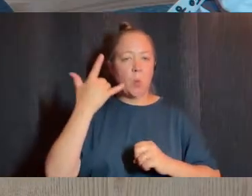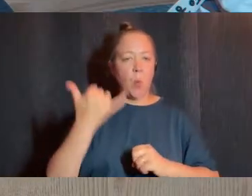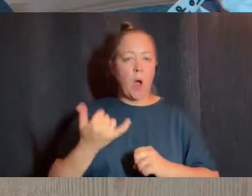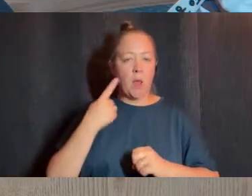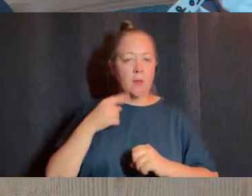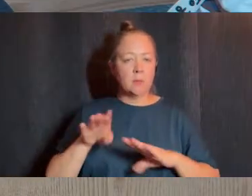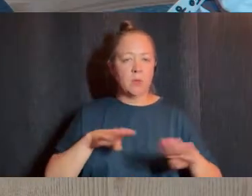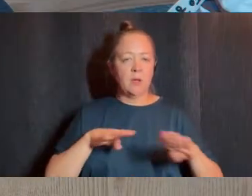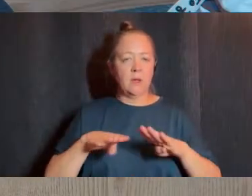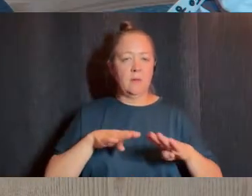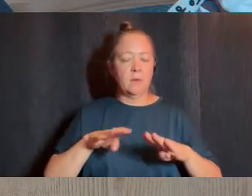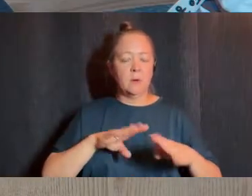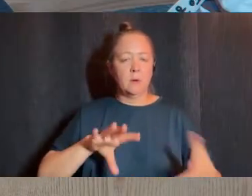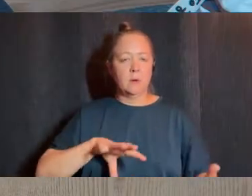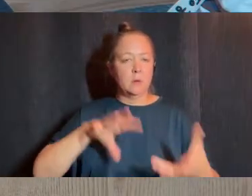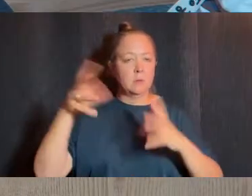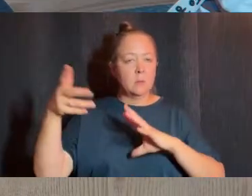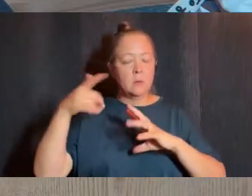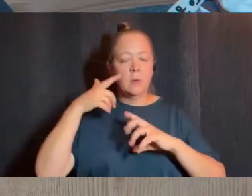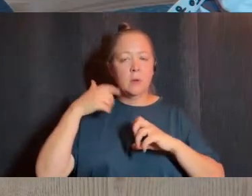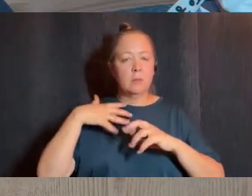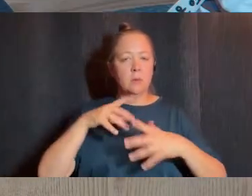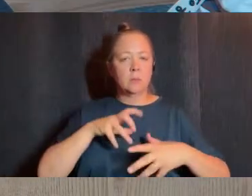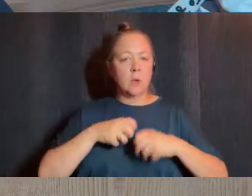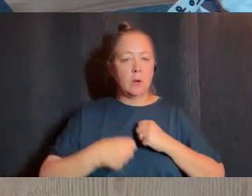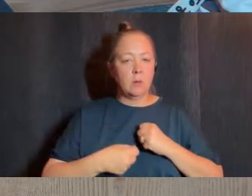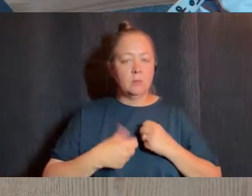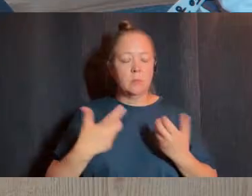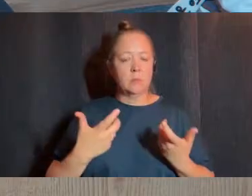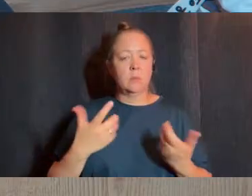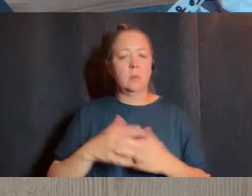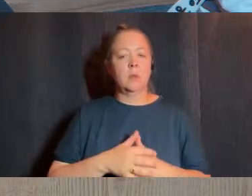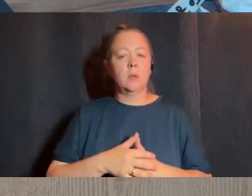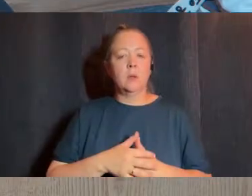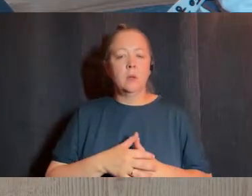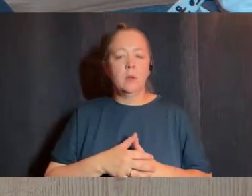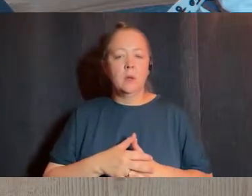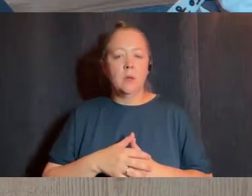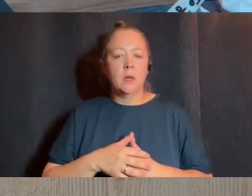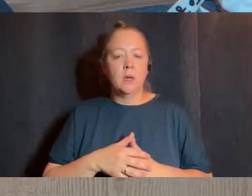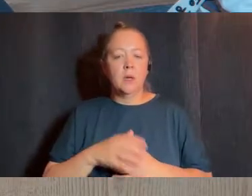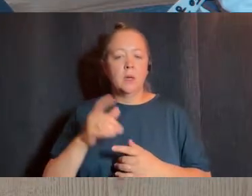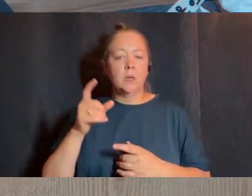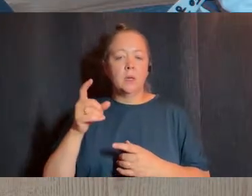With some of the comments of tonight, though, it definitely does not seem like the lessons that needed to be learned were.